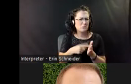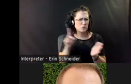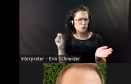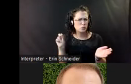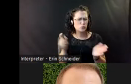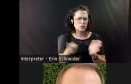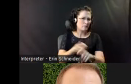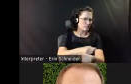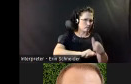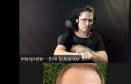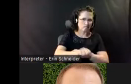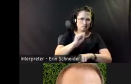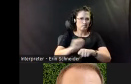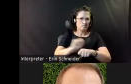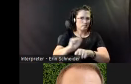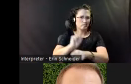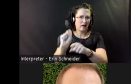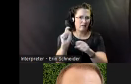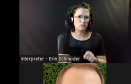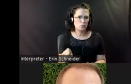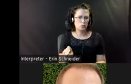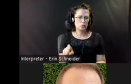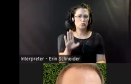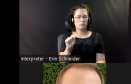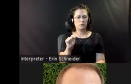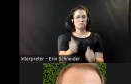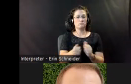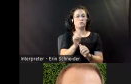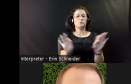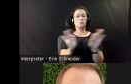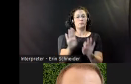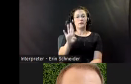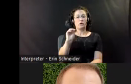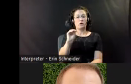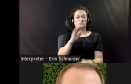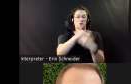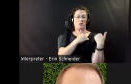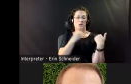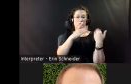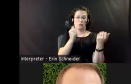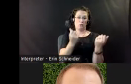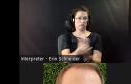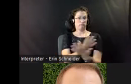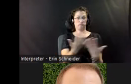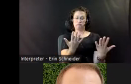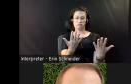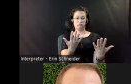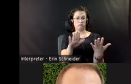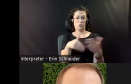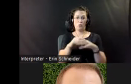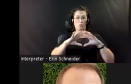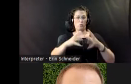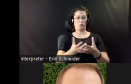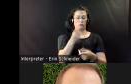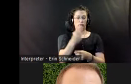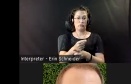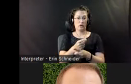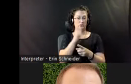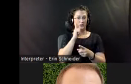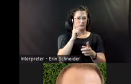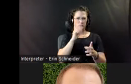involved. But most importantly, you are responsible for the whole package when you're a BRM with your business partner. So you have to keep your eyes on the